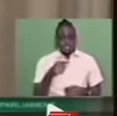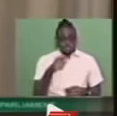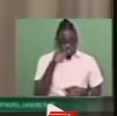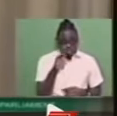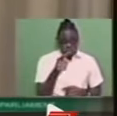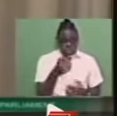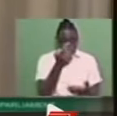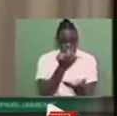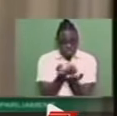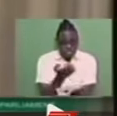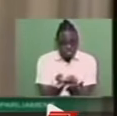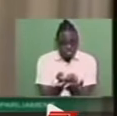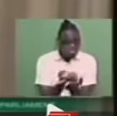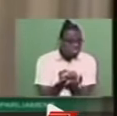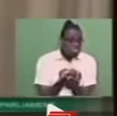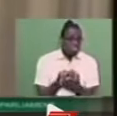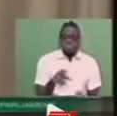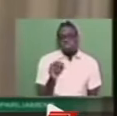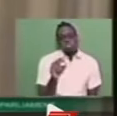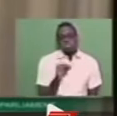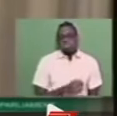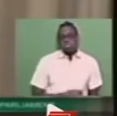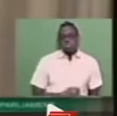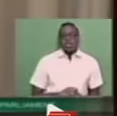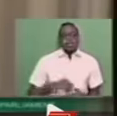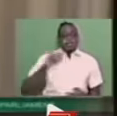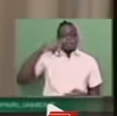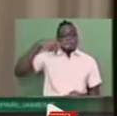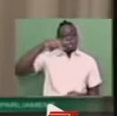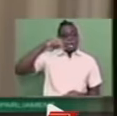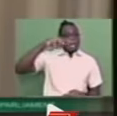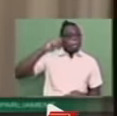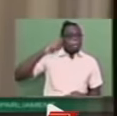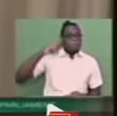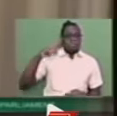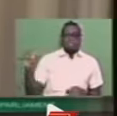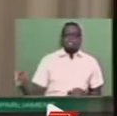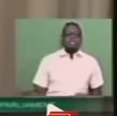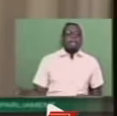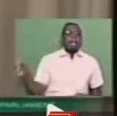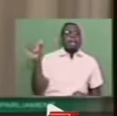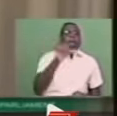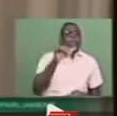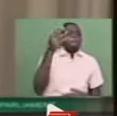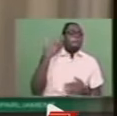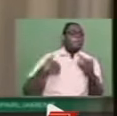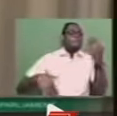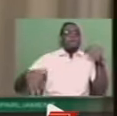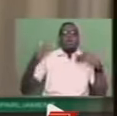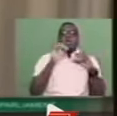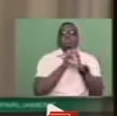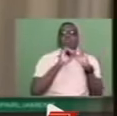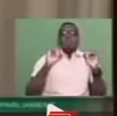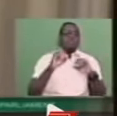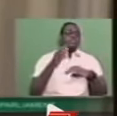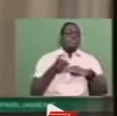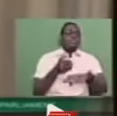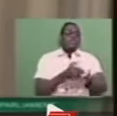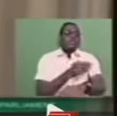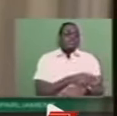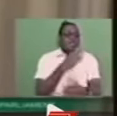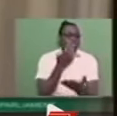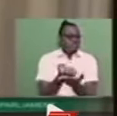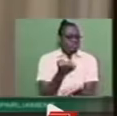as usual, as seen over the last 5 years. It is shocking how much the budget of this budget is simply